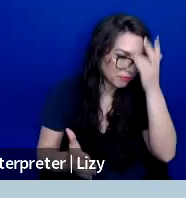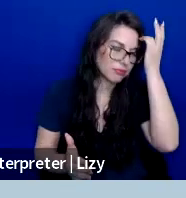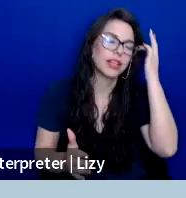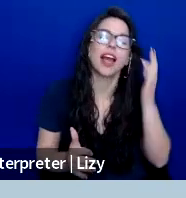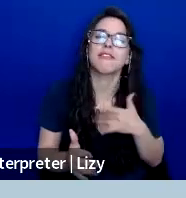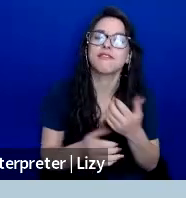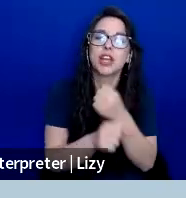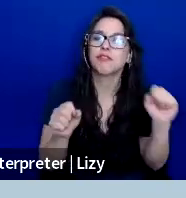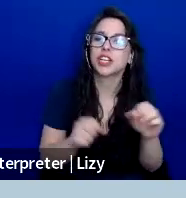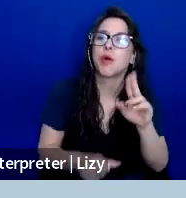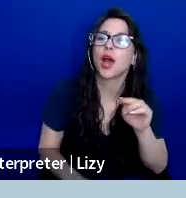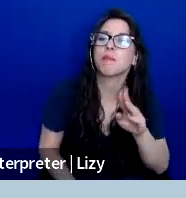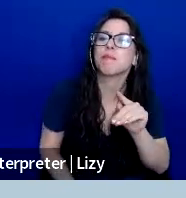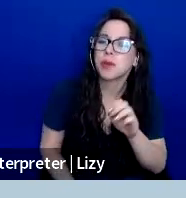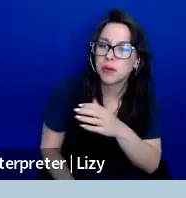and share.